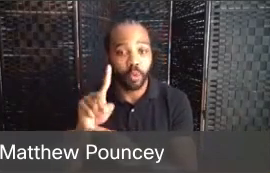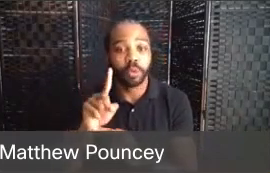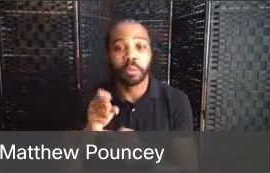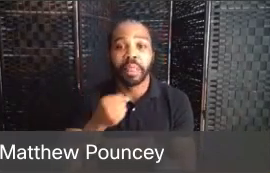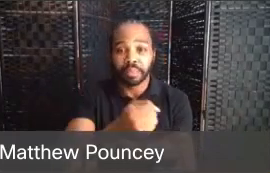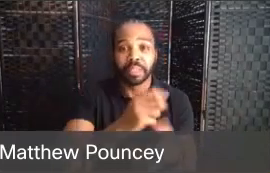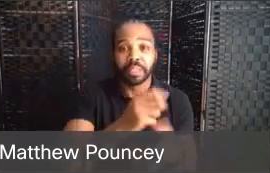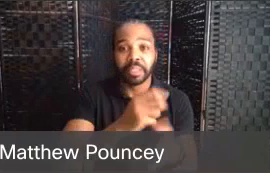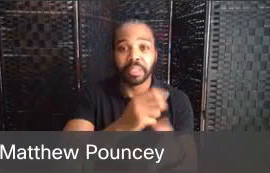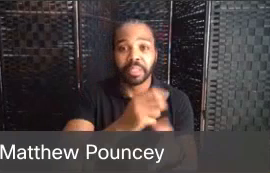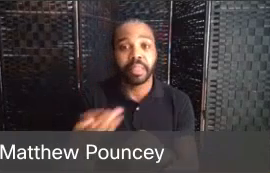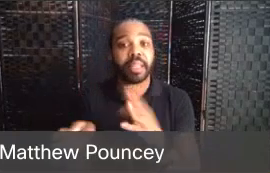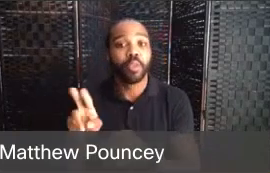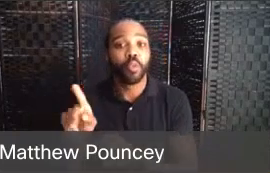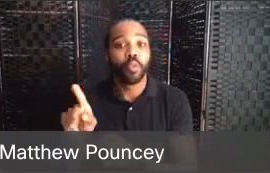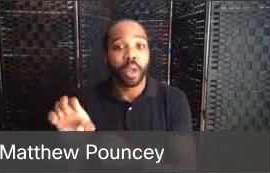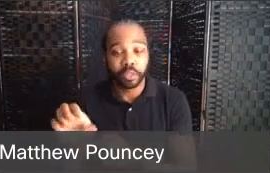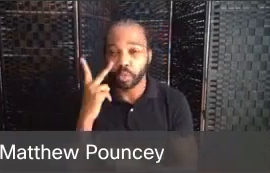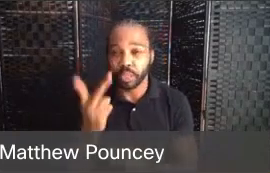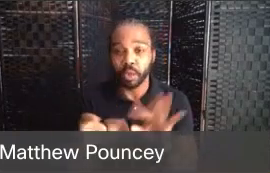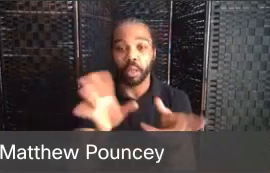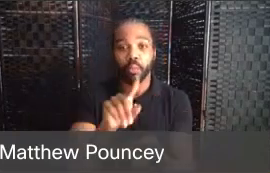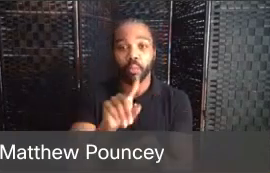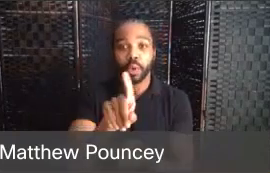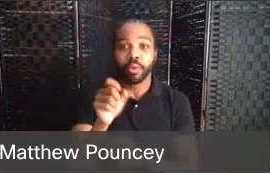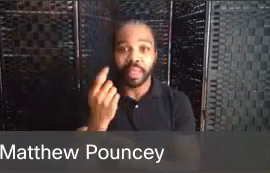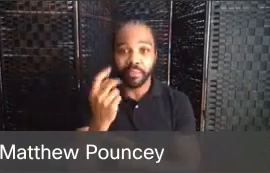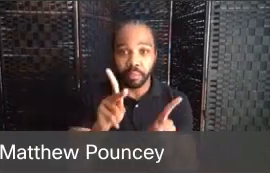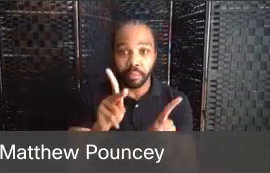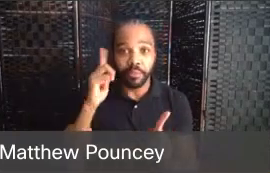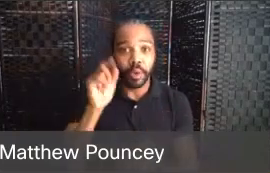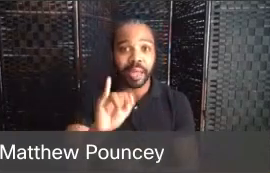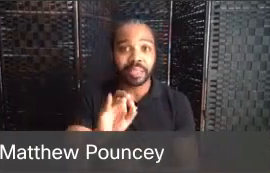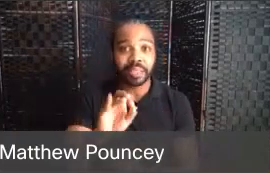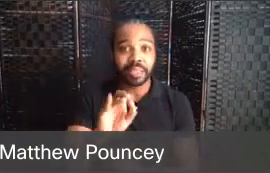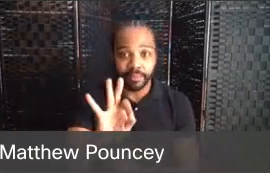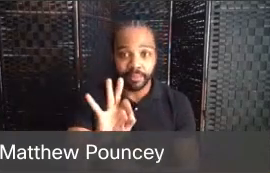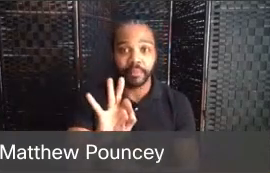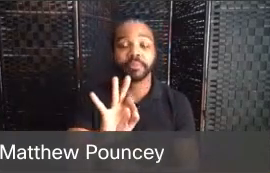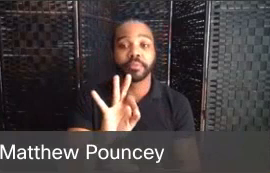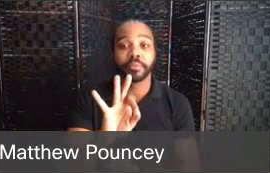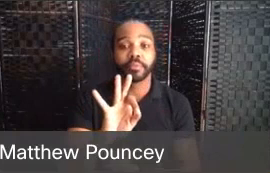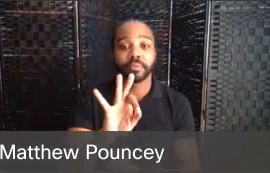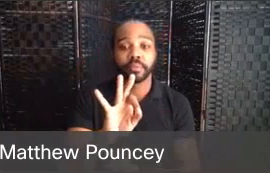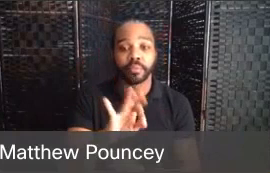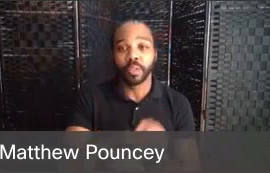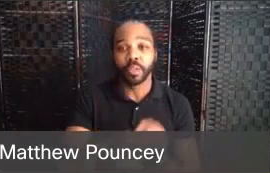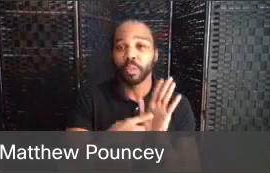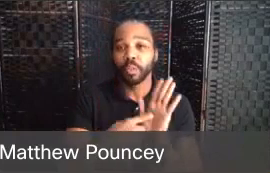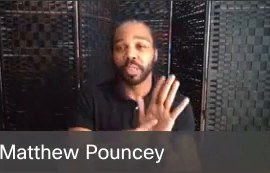the 111 people in ICFs, that represents